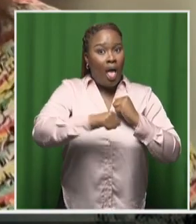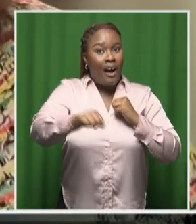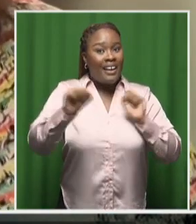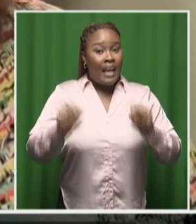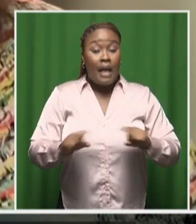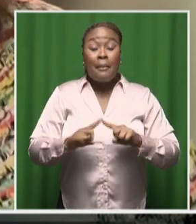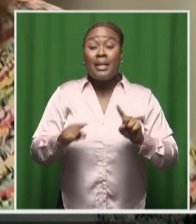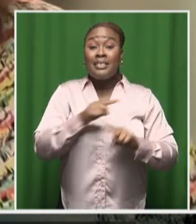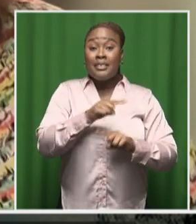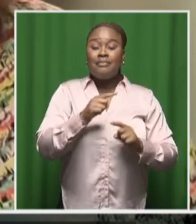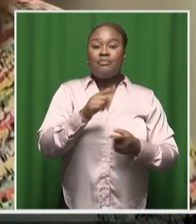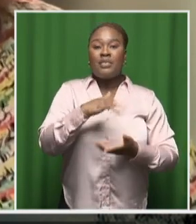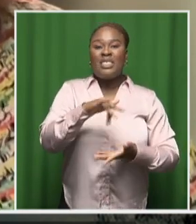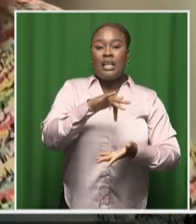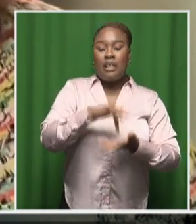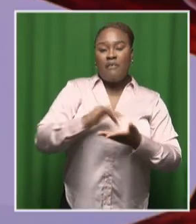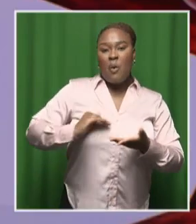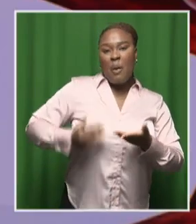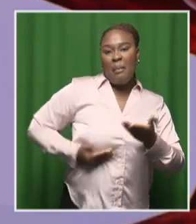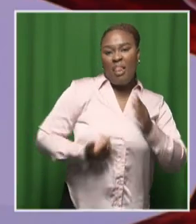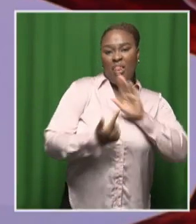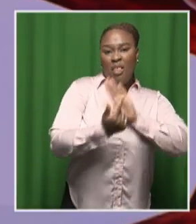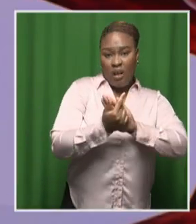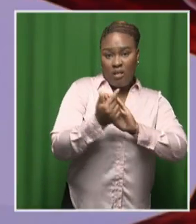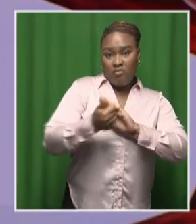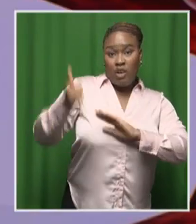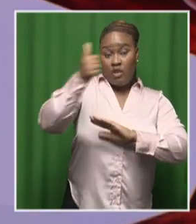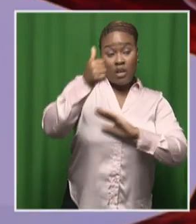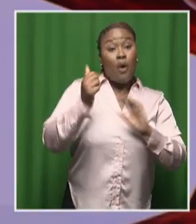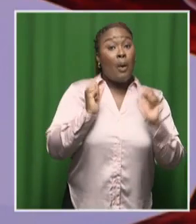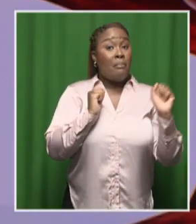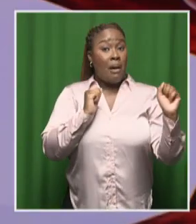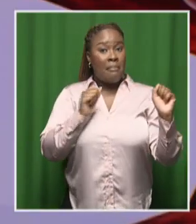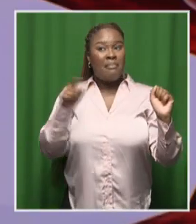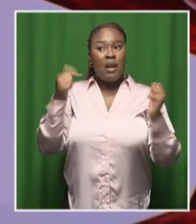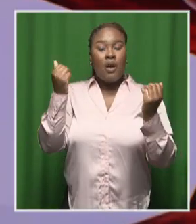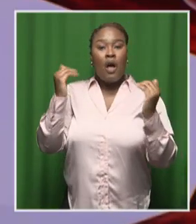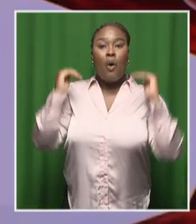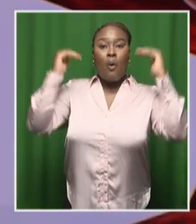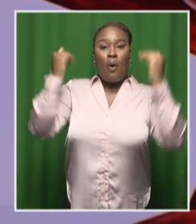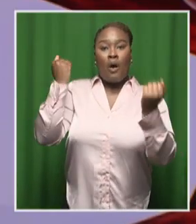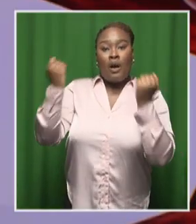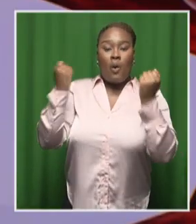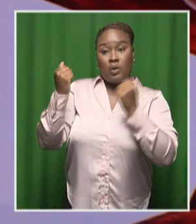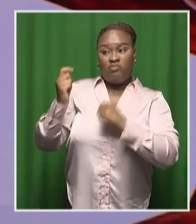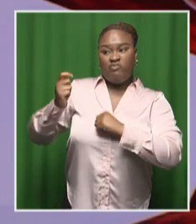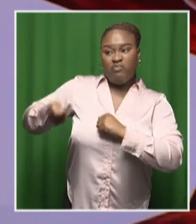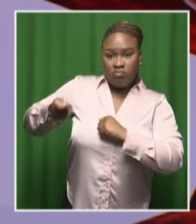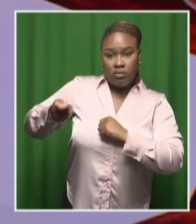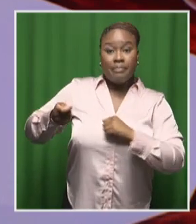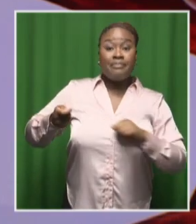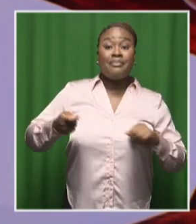Legal Centre, talking to us about this recent Western Cape High Court ordering Discovery Limited to pay out more